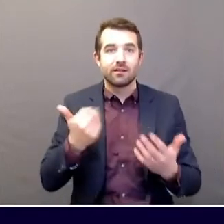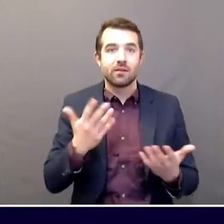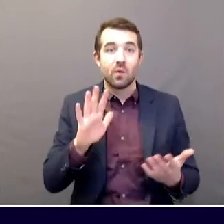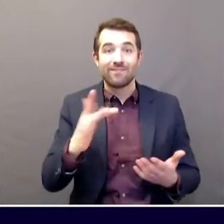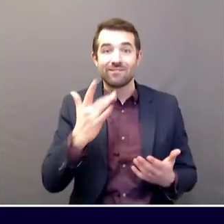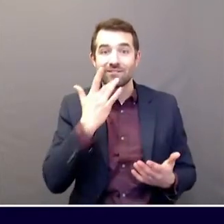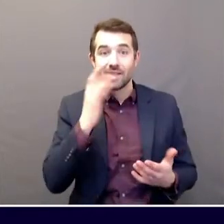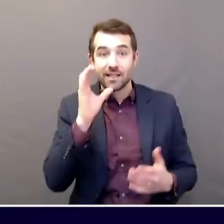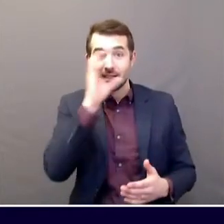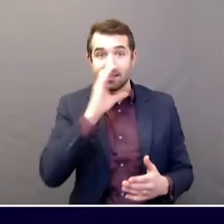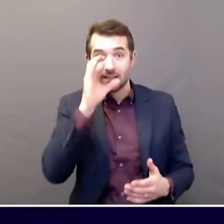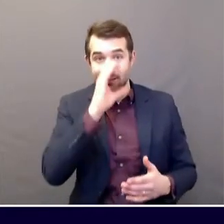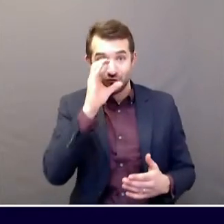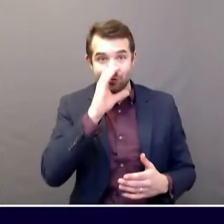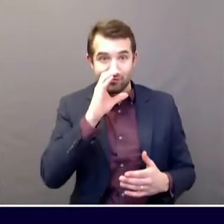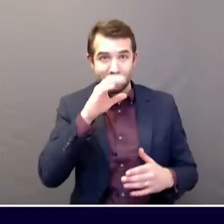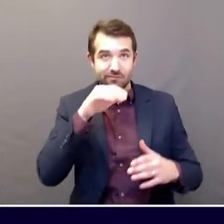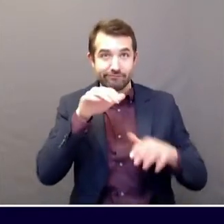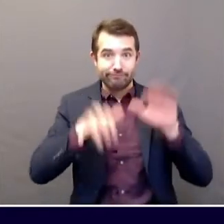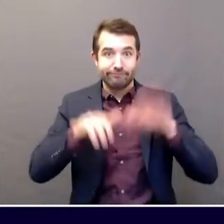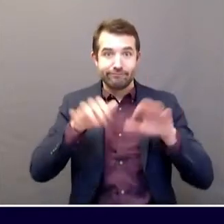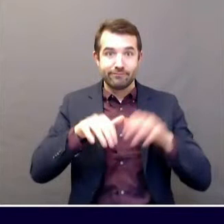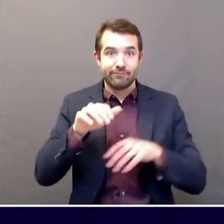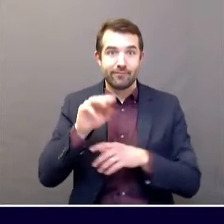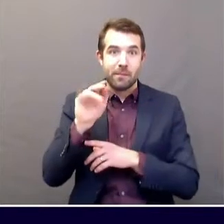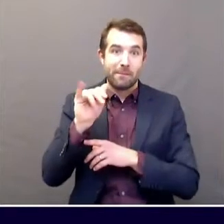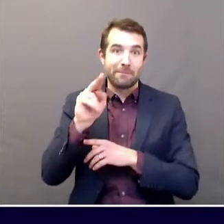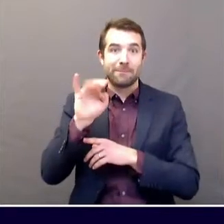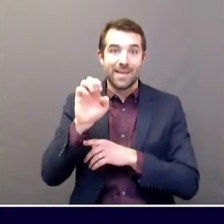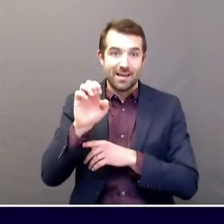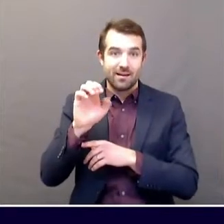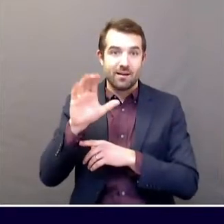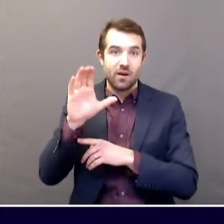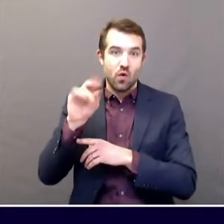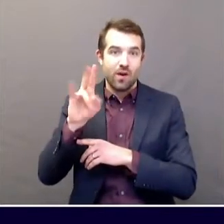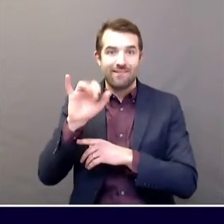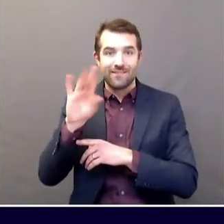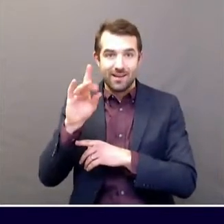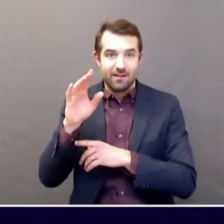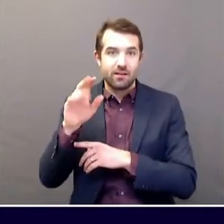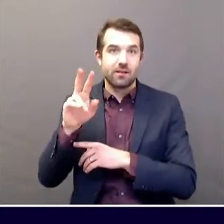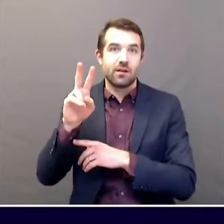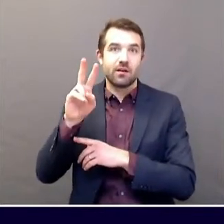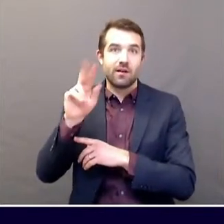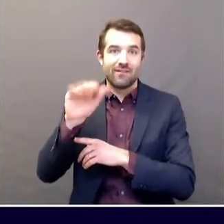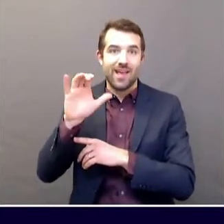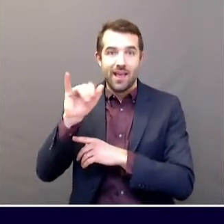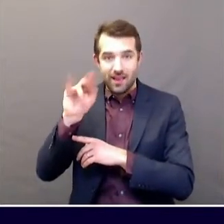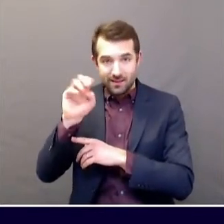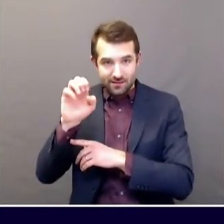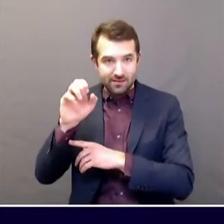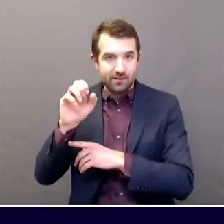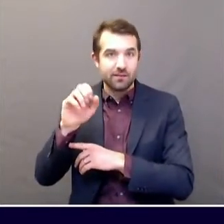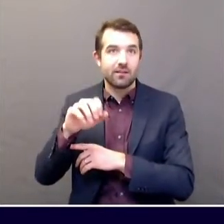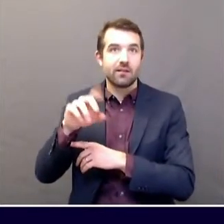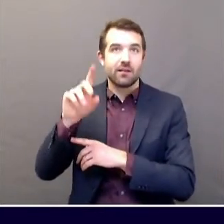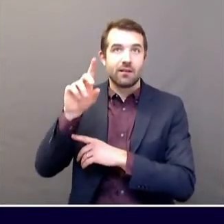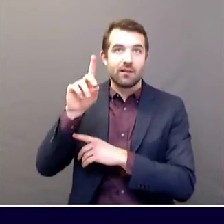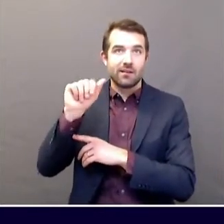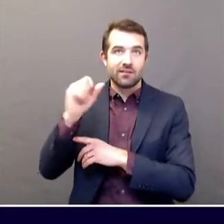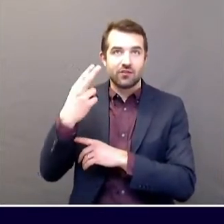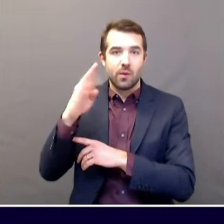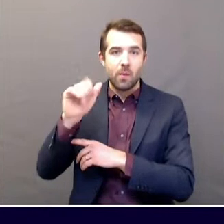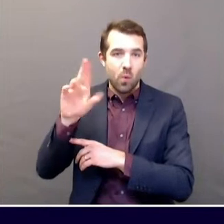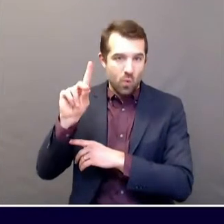in Maine COVID vaccine dashboard, and that will take you right to it. If you are more of a traditional URL-driven person,